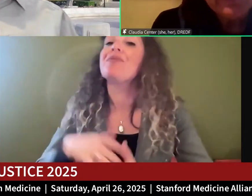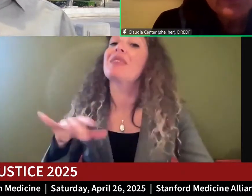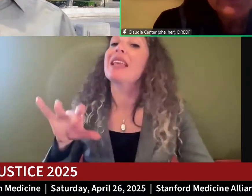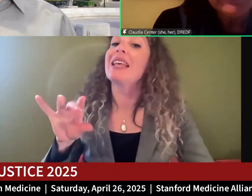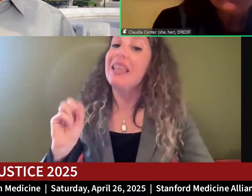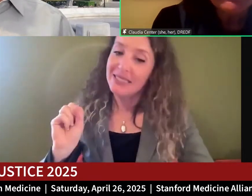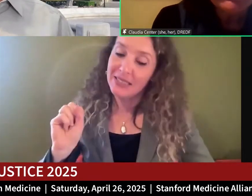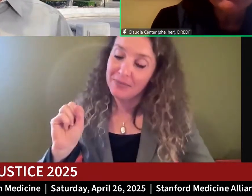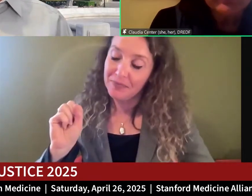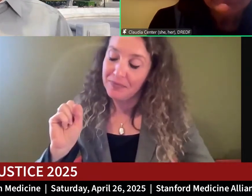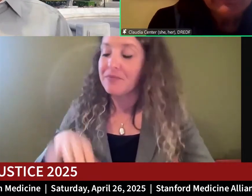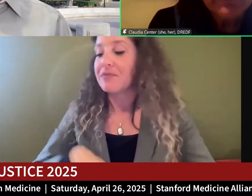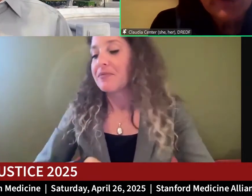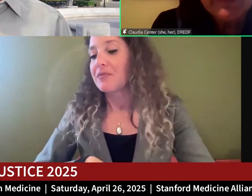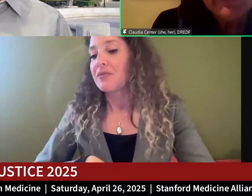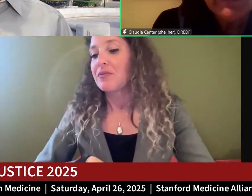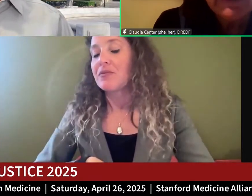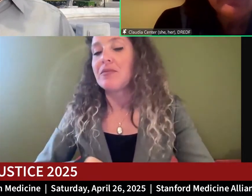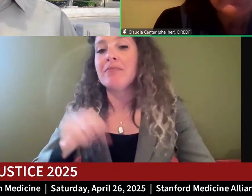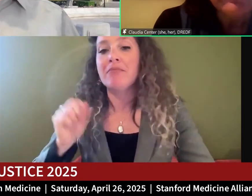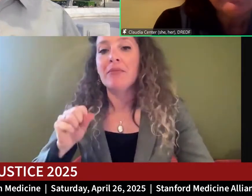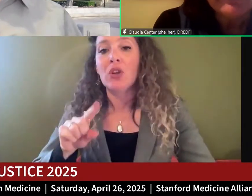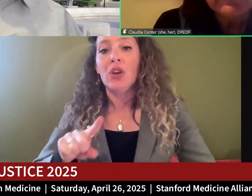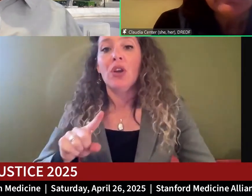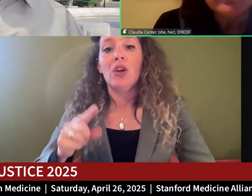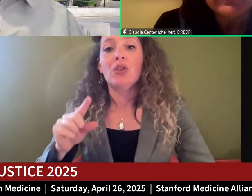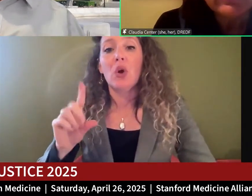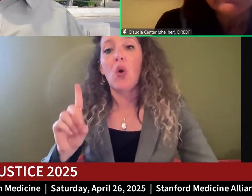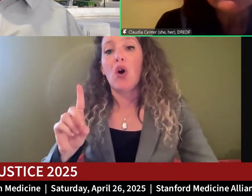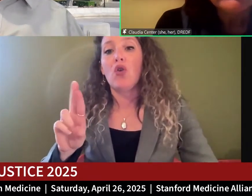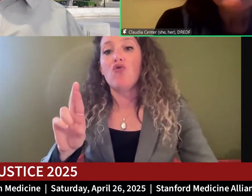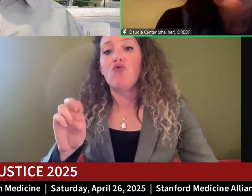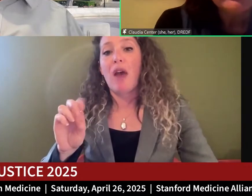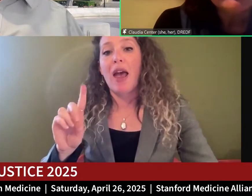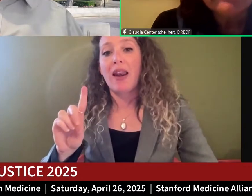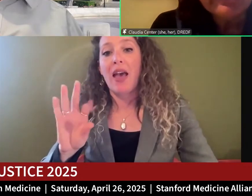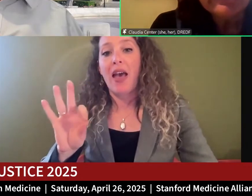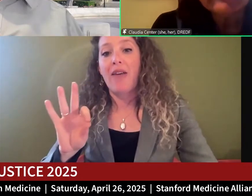Yes, you can look at DREDF's website, dredf.org,